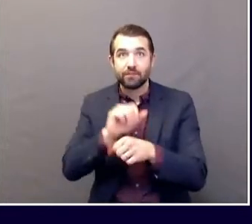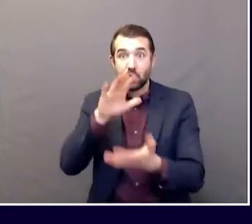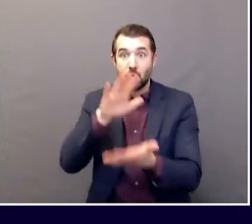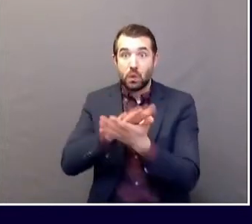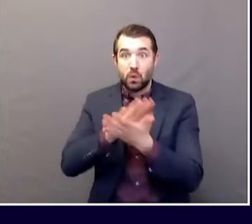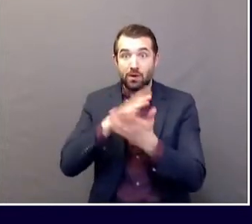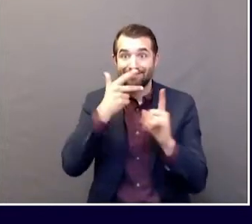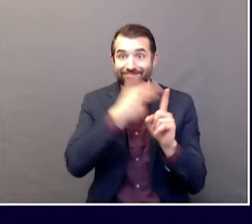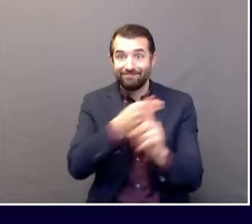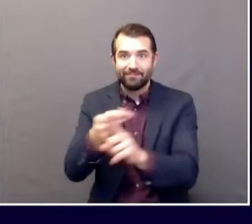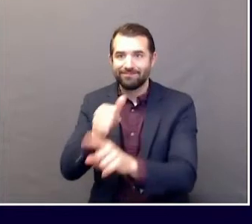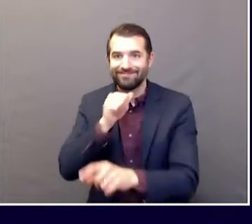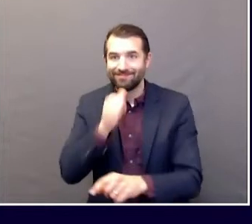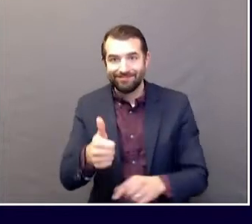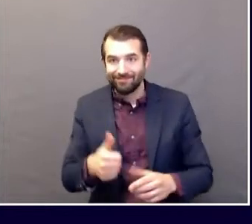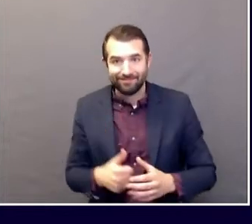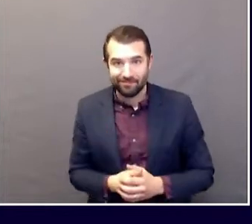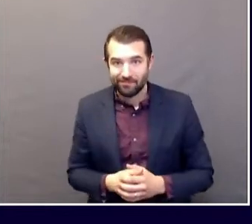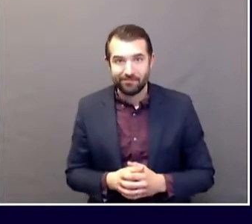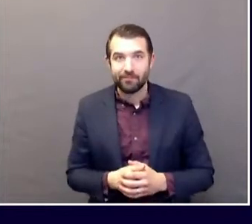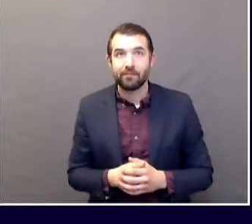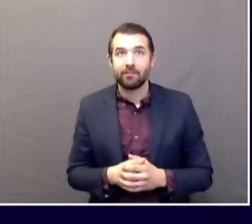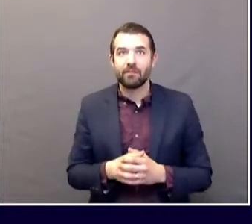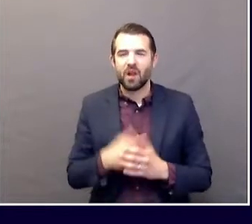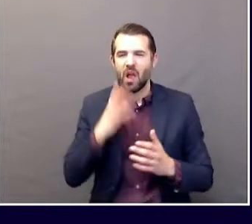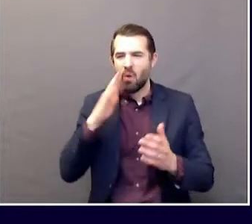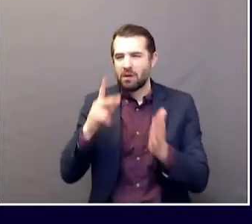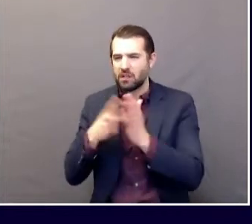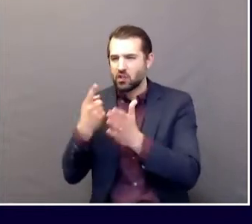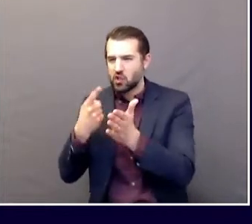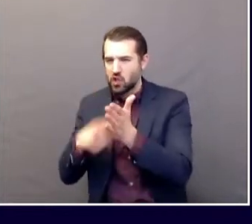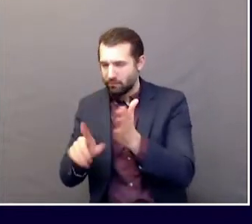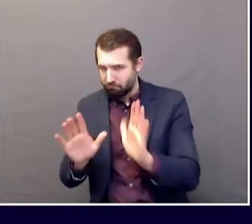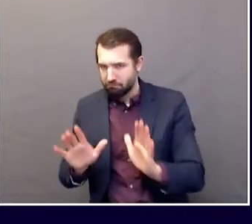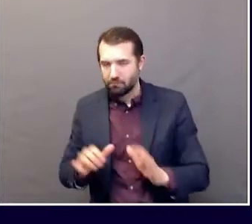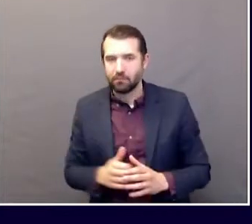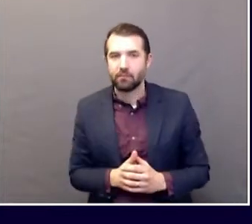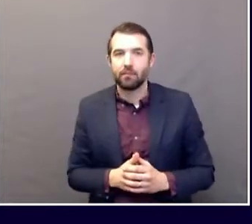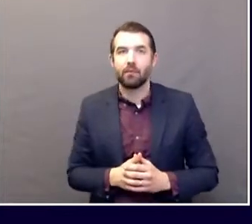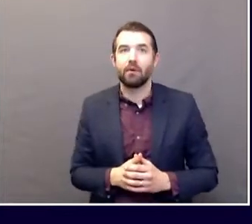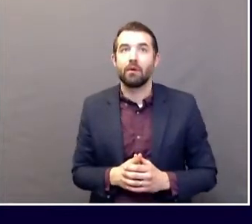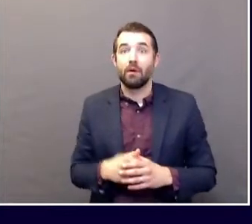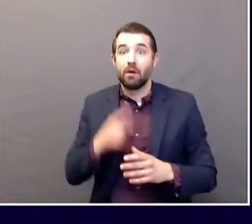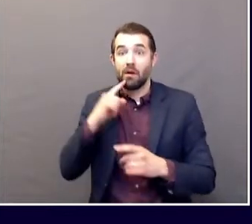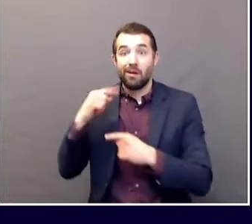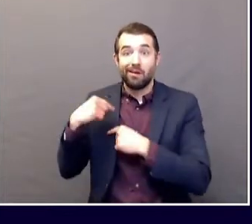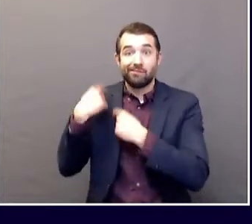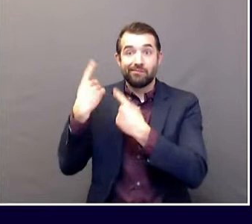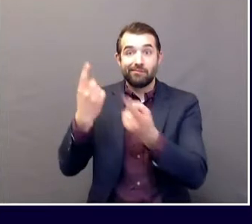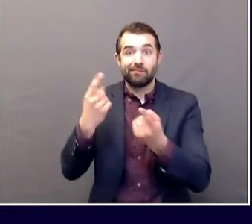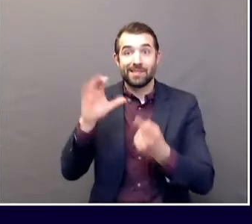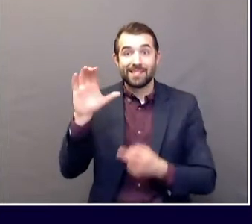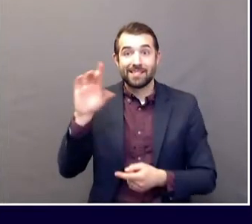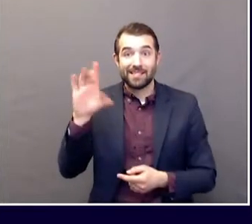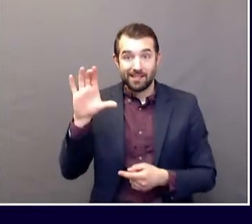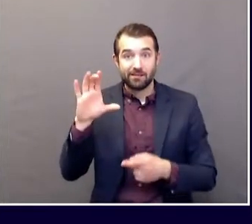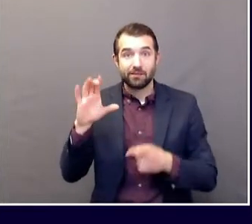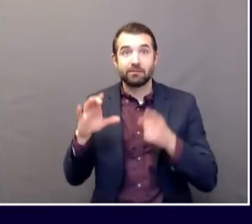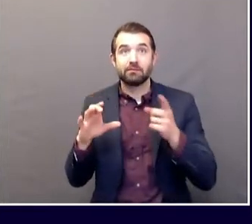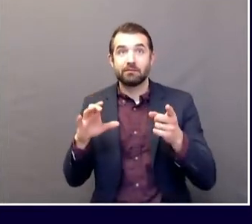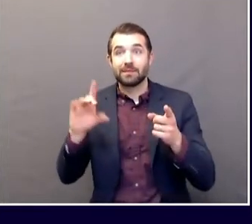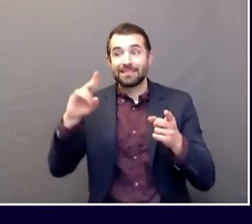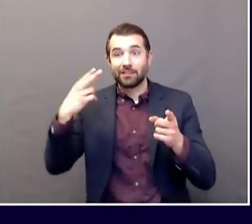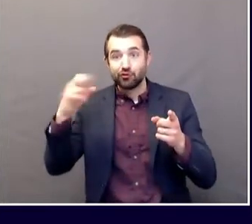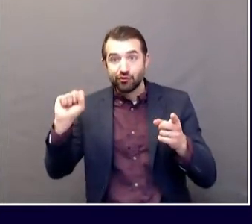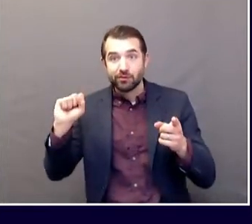generally, for a while now, we, Maine CDC and DHHS, have been receiving questions about